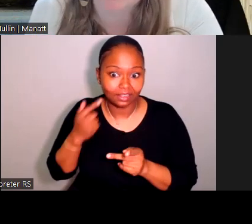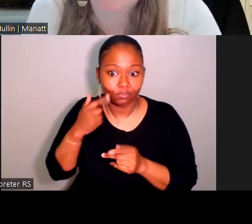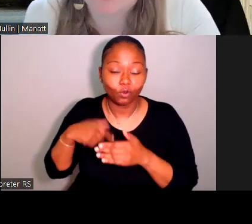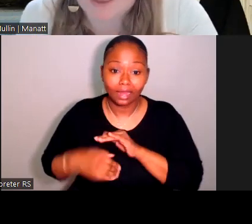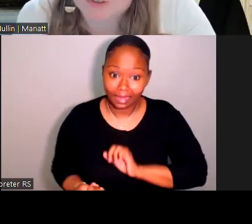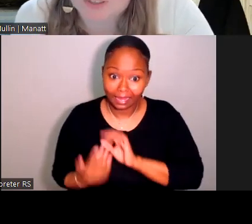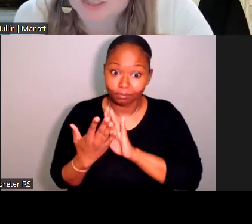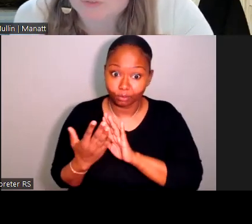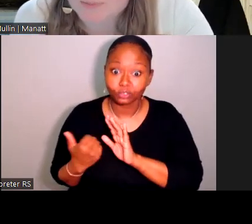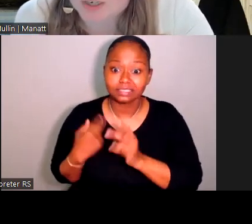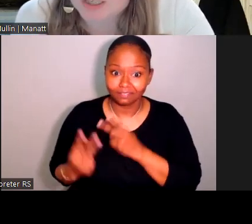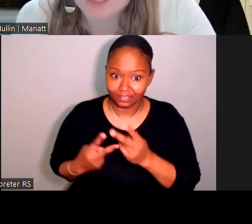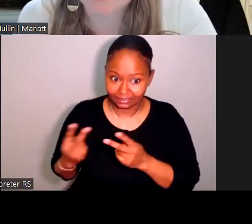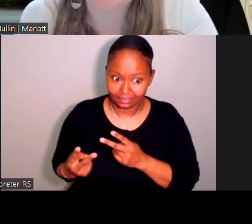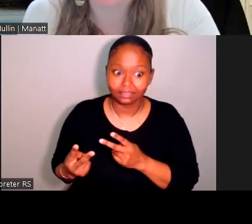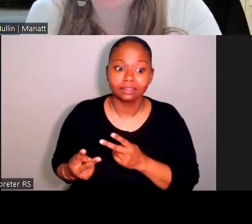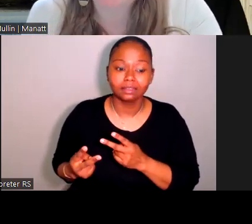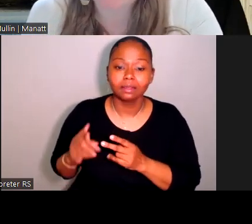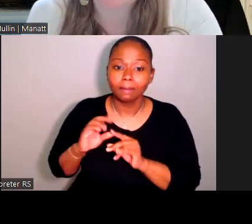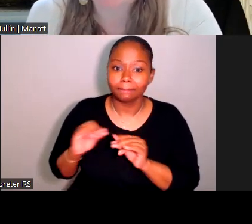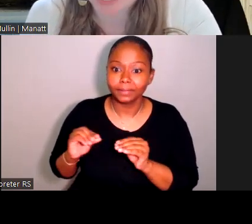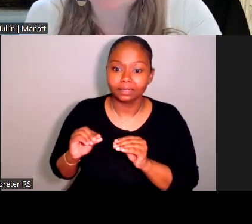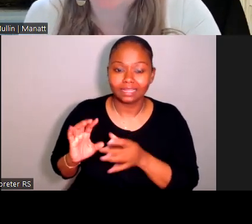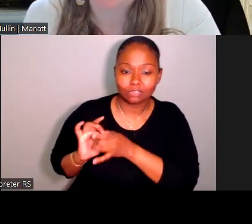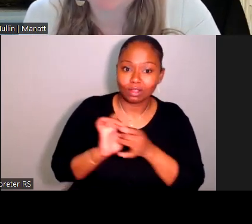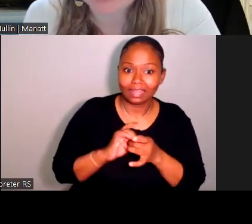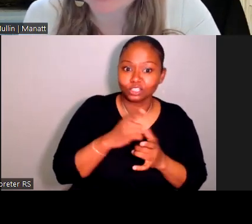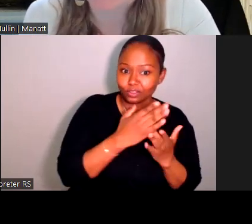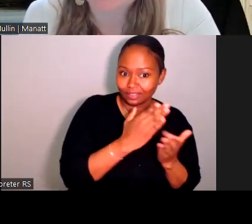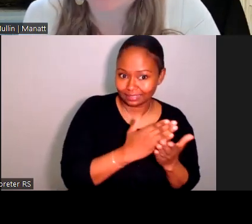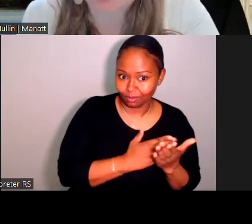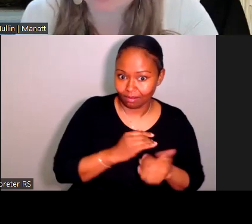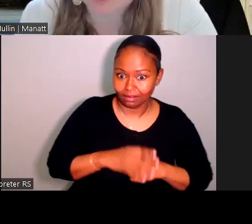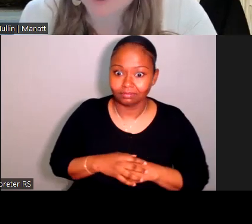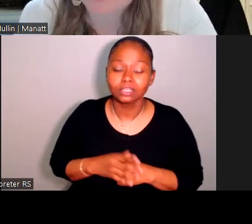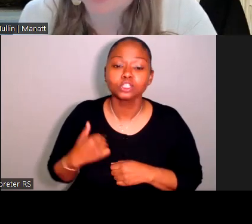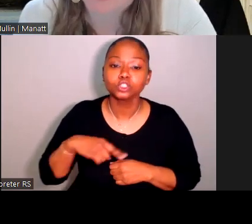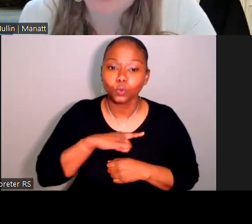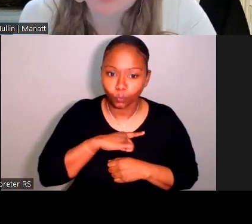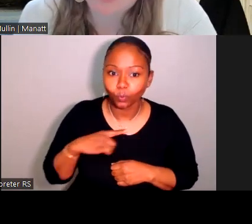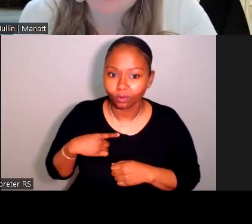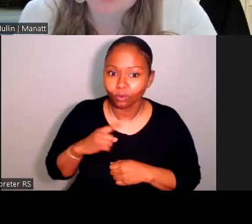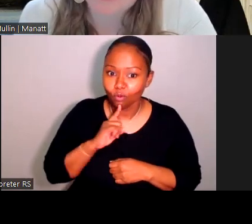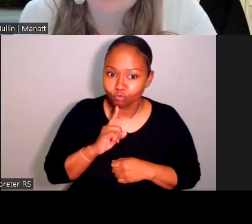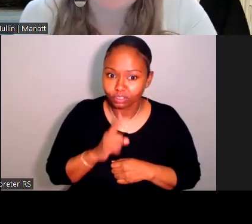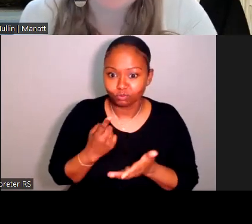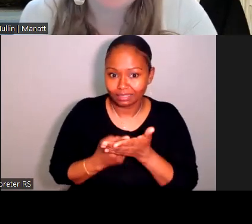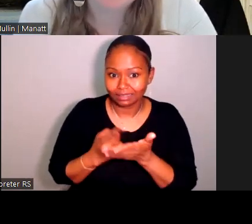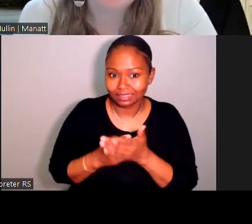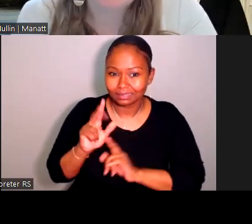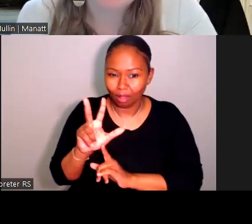to the protocols and parameters in this framework. So we're really going to spend some time defining the designation process, and we're going to spend about 30 minutes